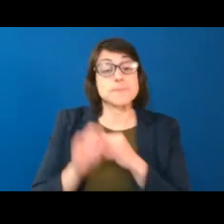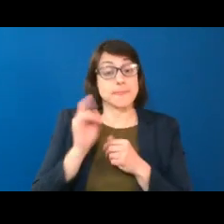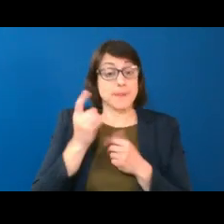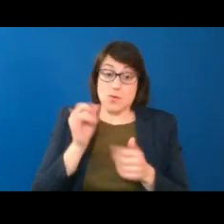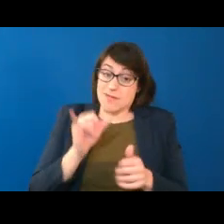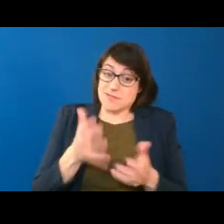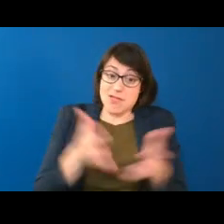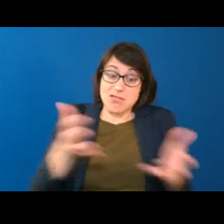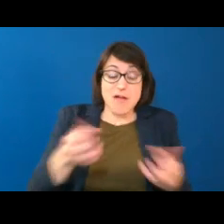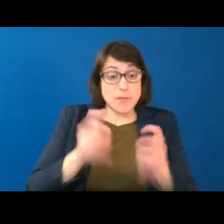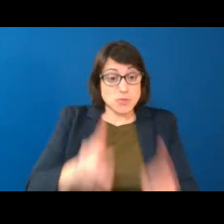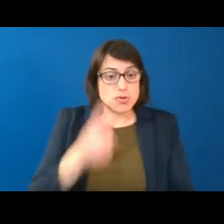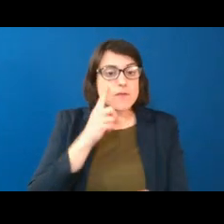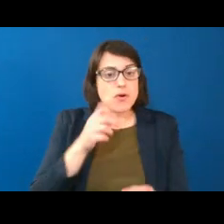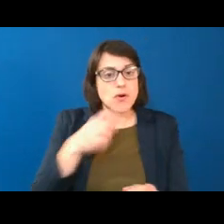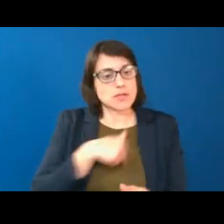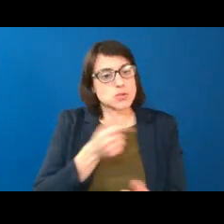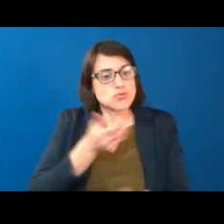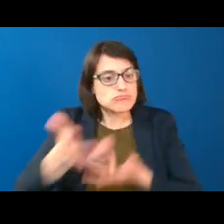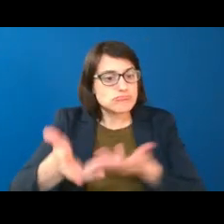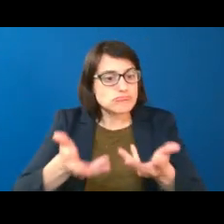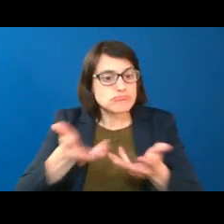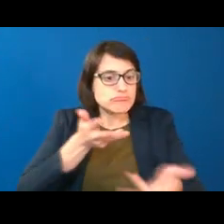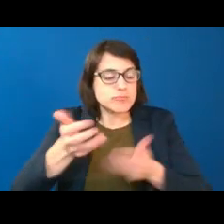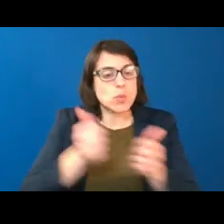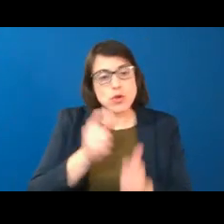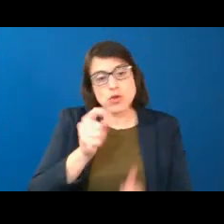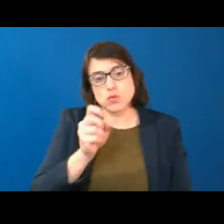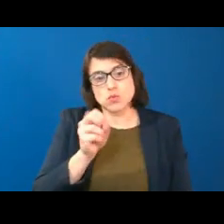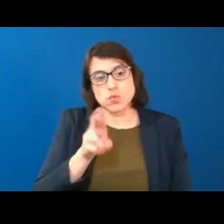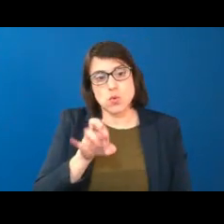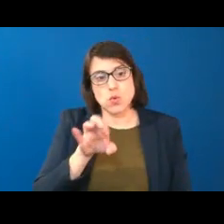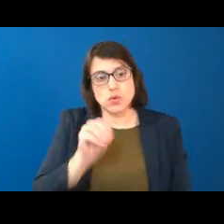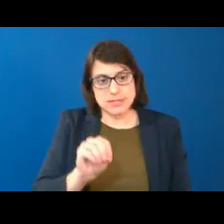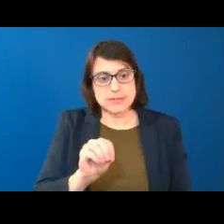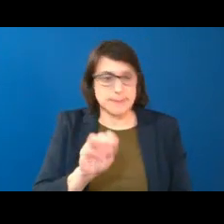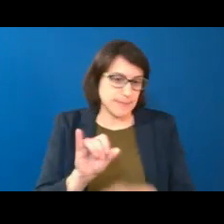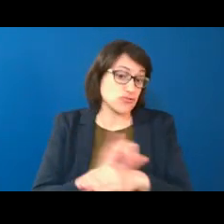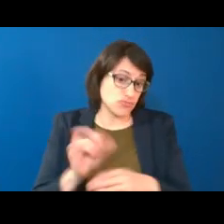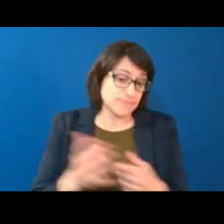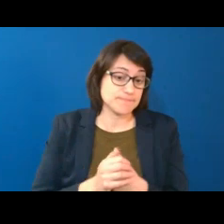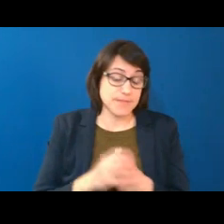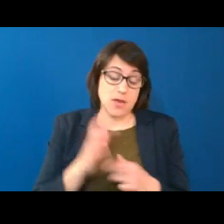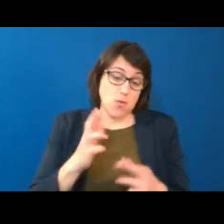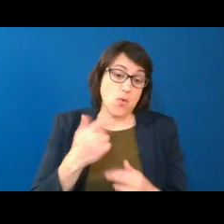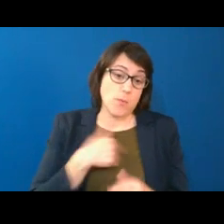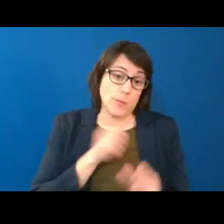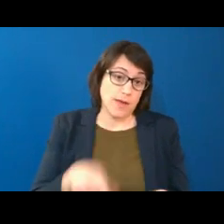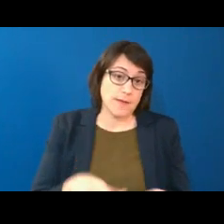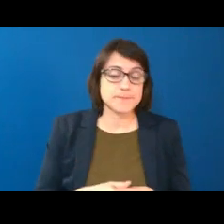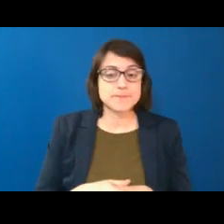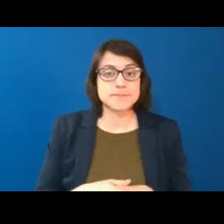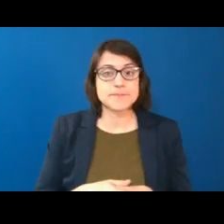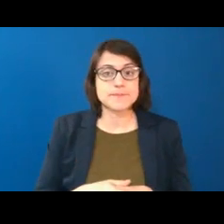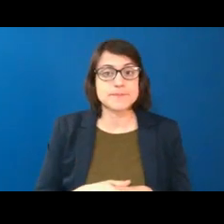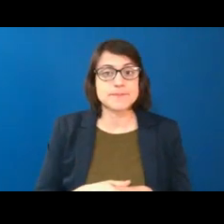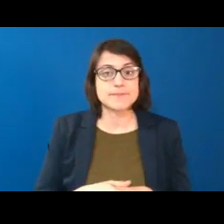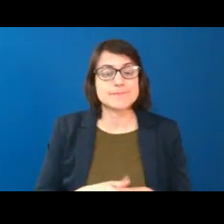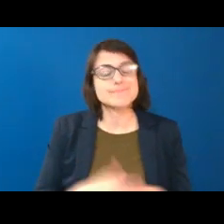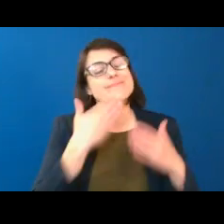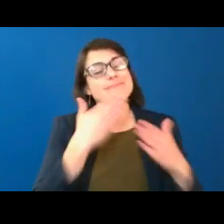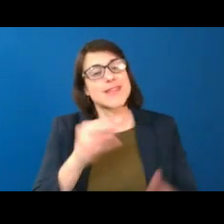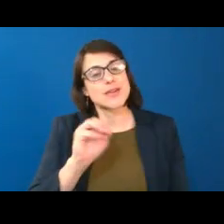the opportunity to. Thank you, Maggie. Great presentation. It's exciting to see